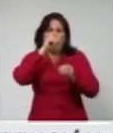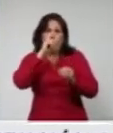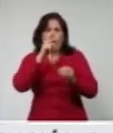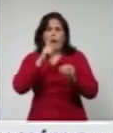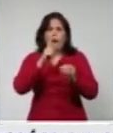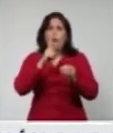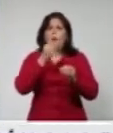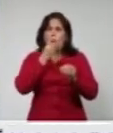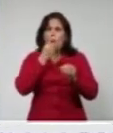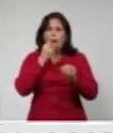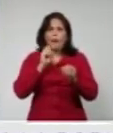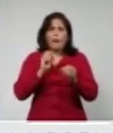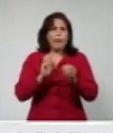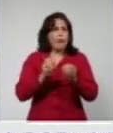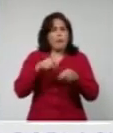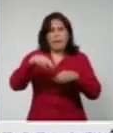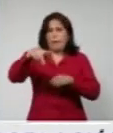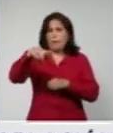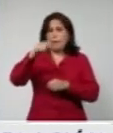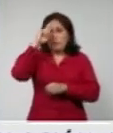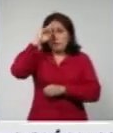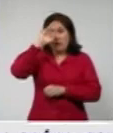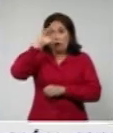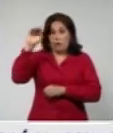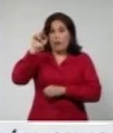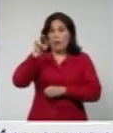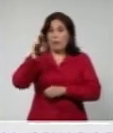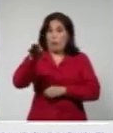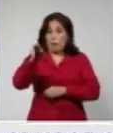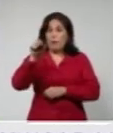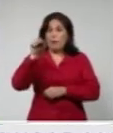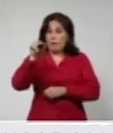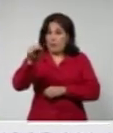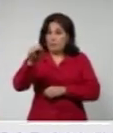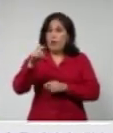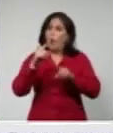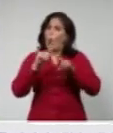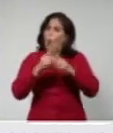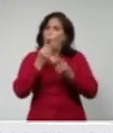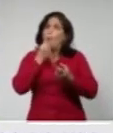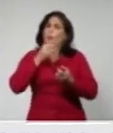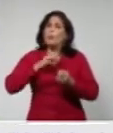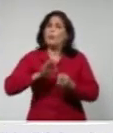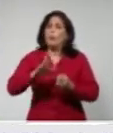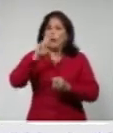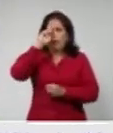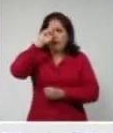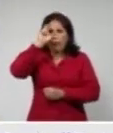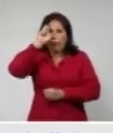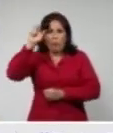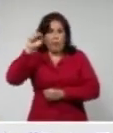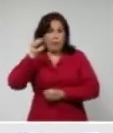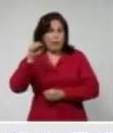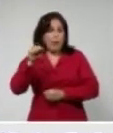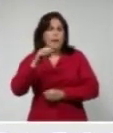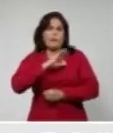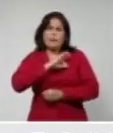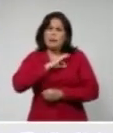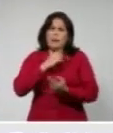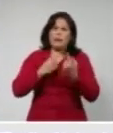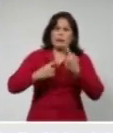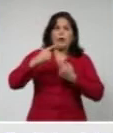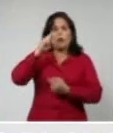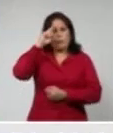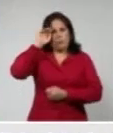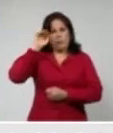pre-existing medical conditions, in which case they are immediately admitted to hospital.